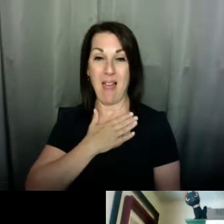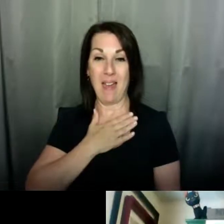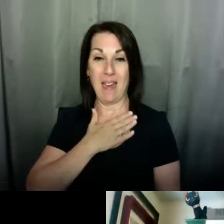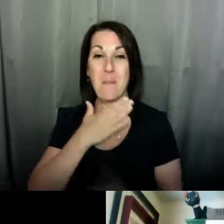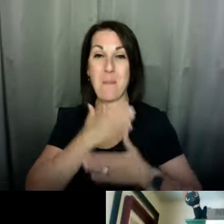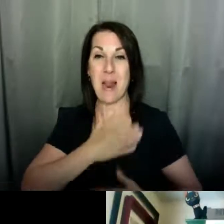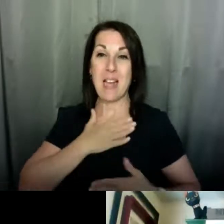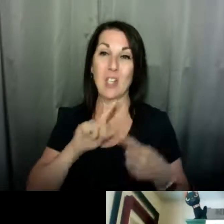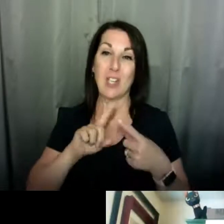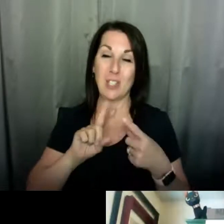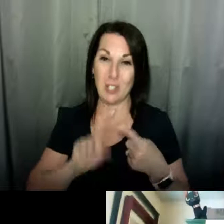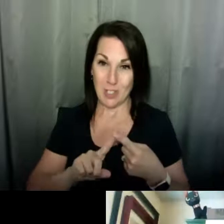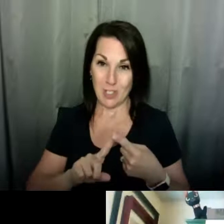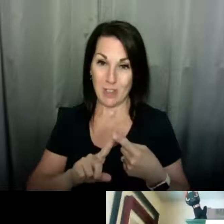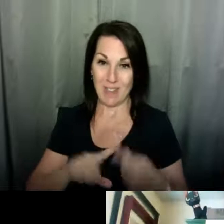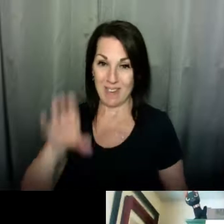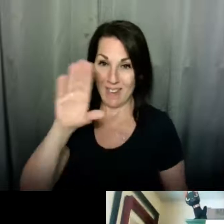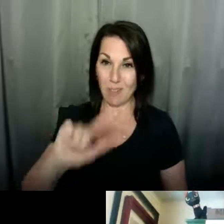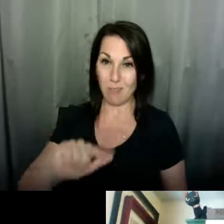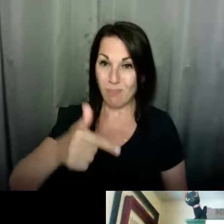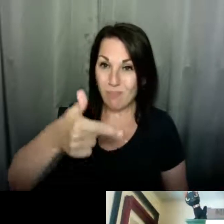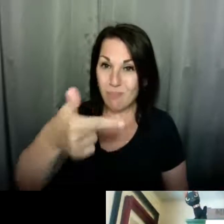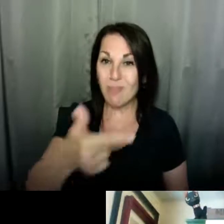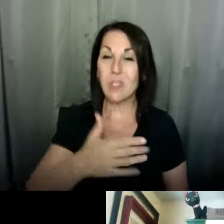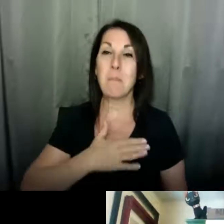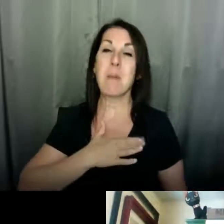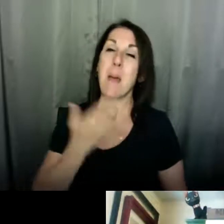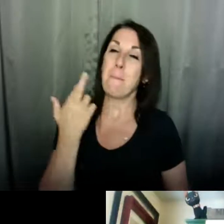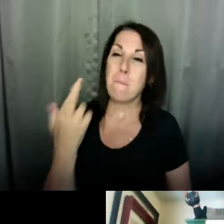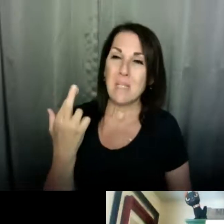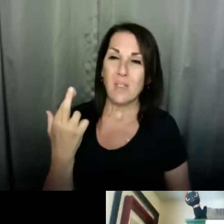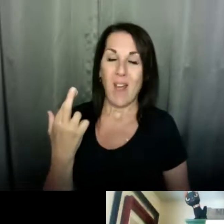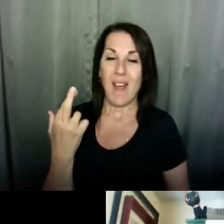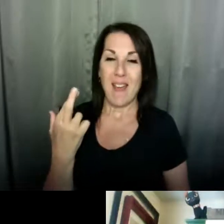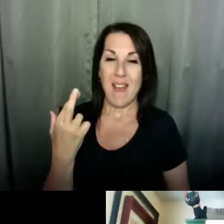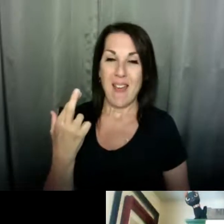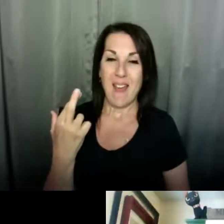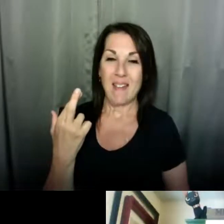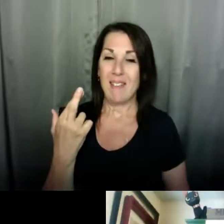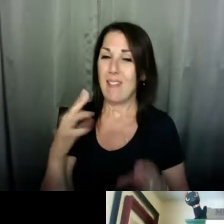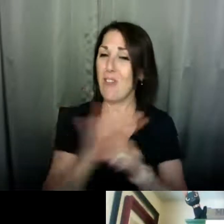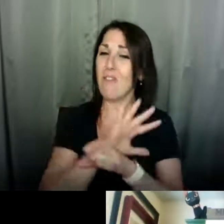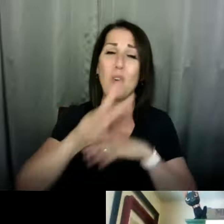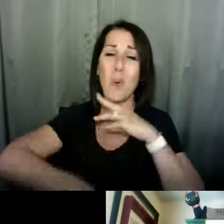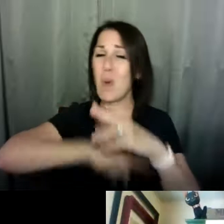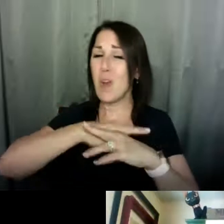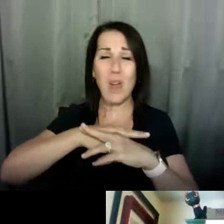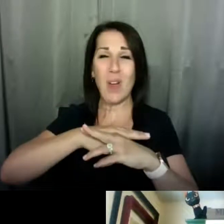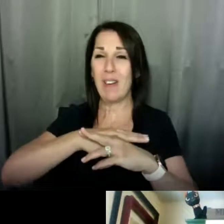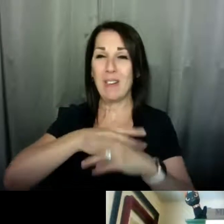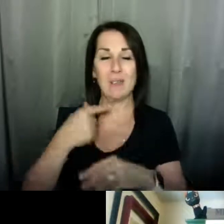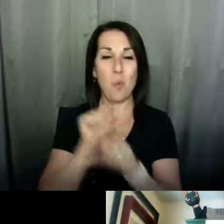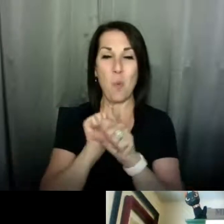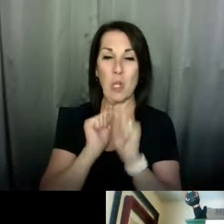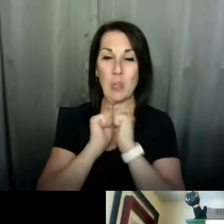it is now my pleasure to hand this over to one of my best friends in the whole world. We've been working